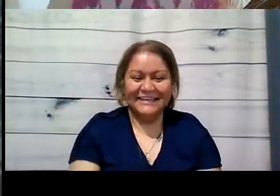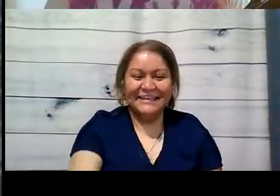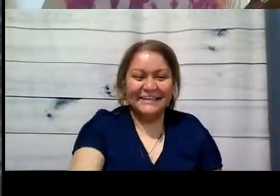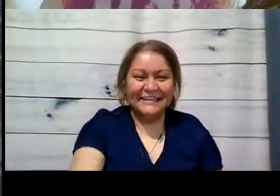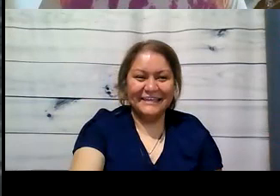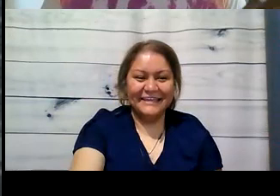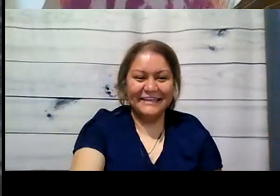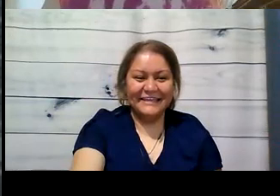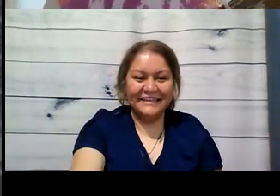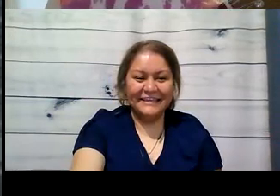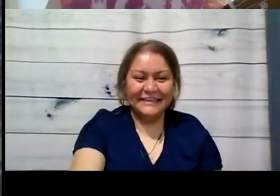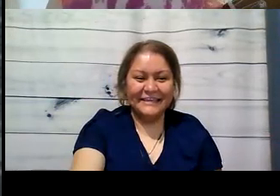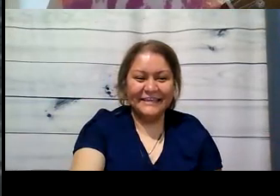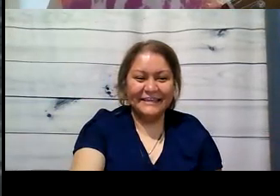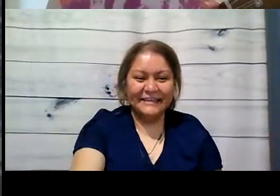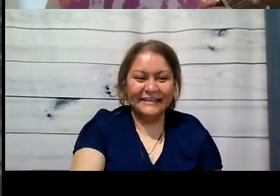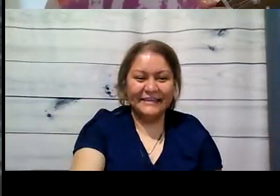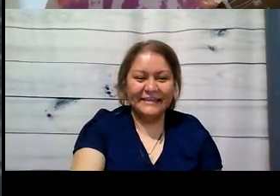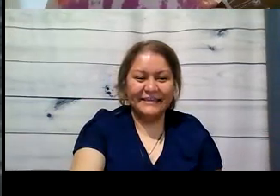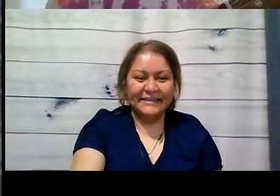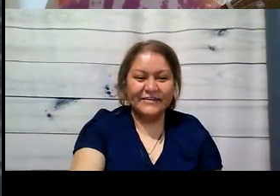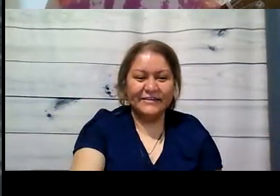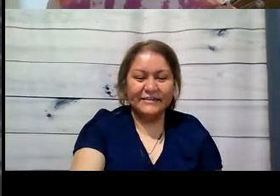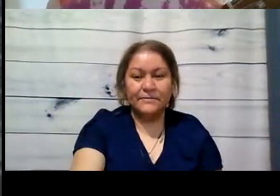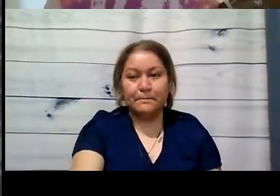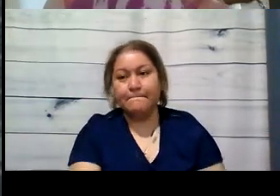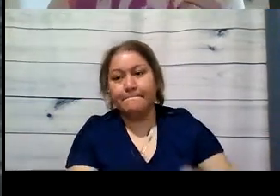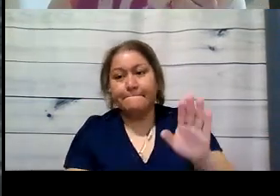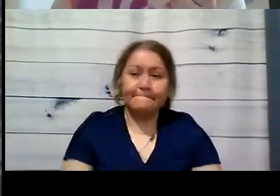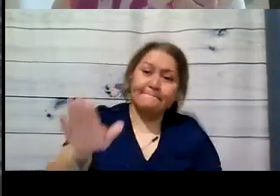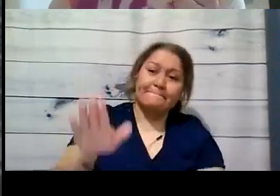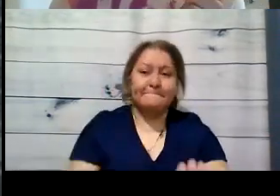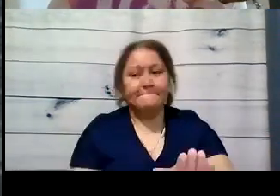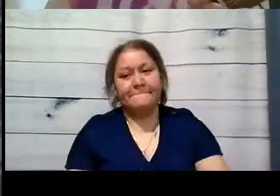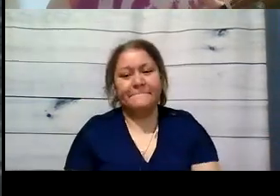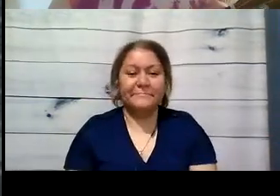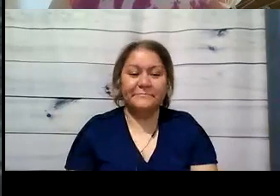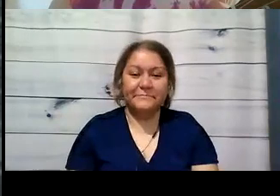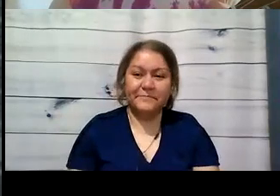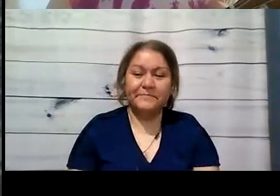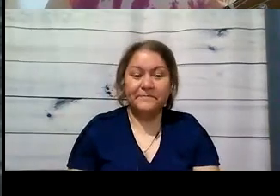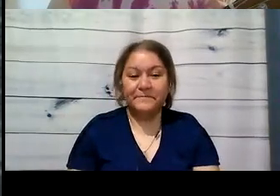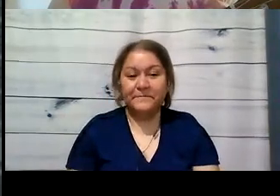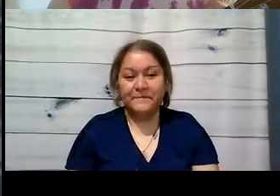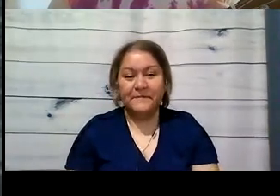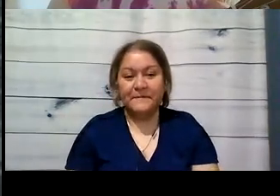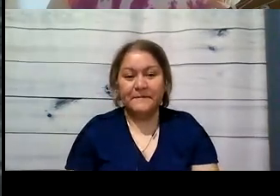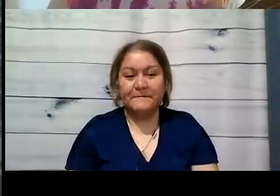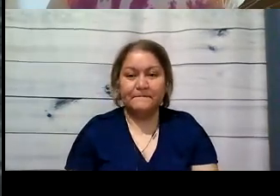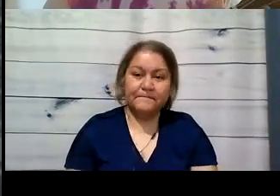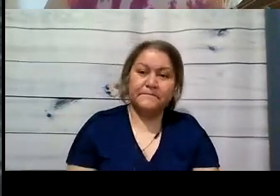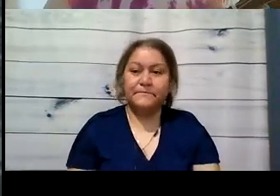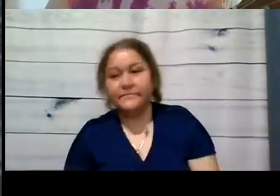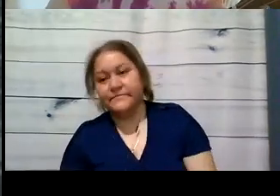All right, we're going to stomp our feet, ready? If you're happy and you know it, stomp your feet, stomp, stomp. If you're happy and you know it, stomp